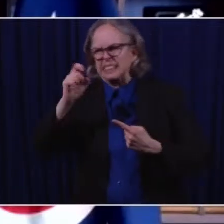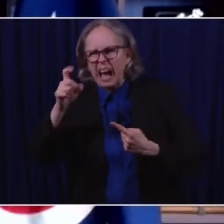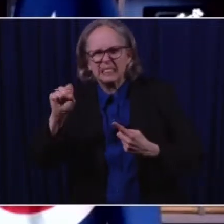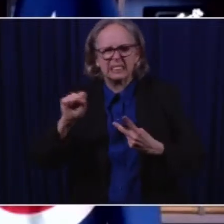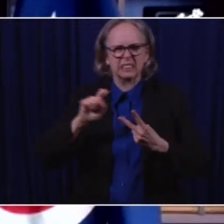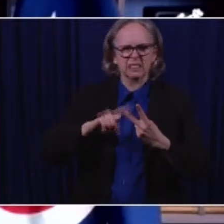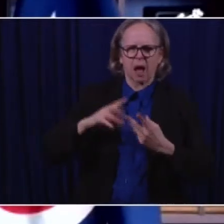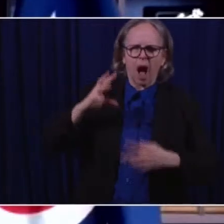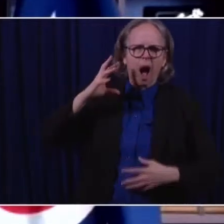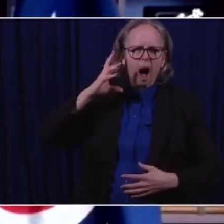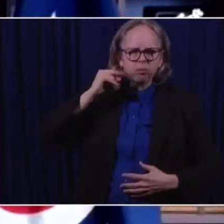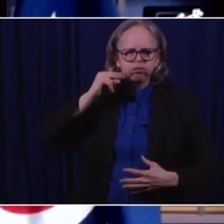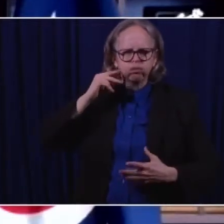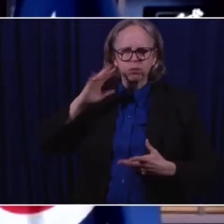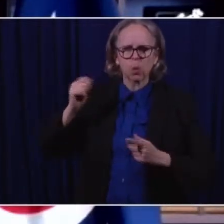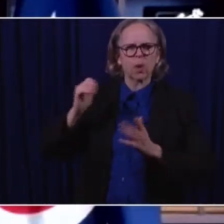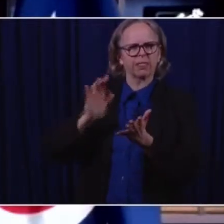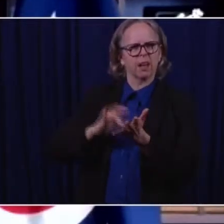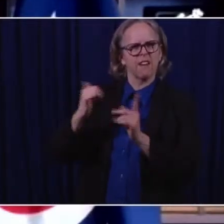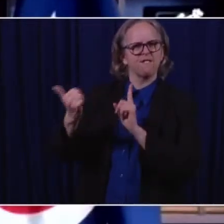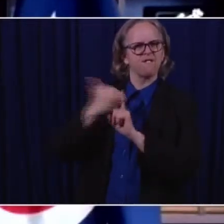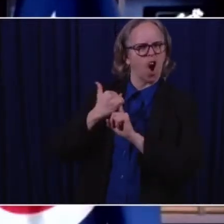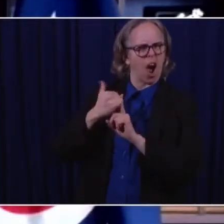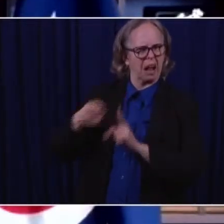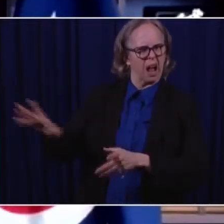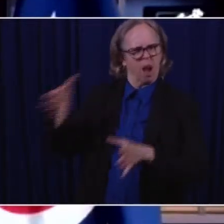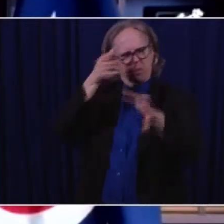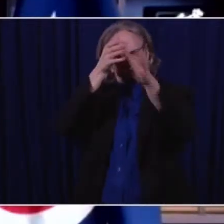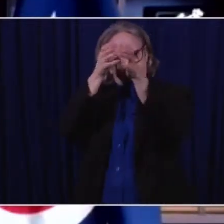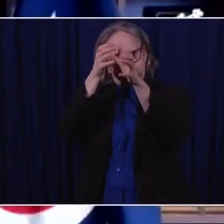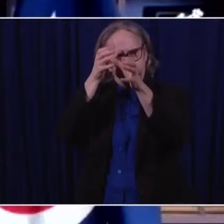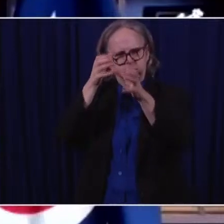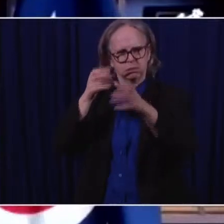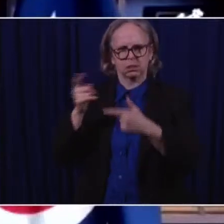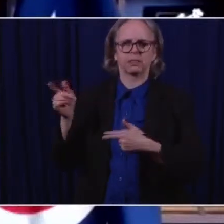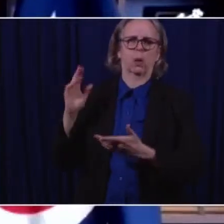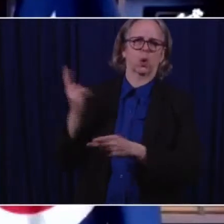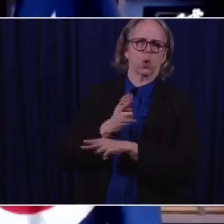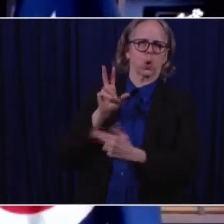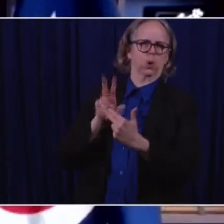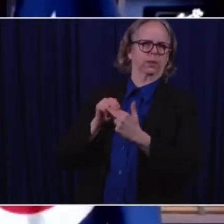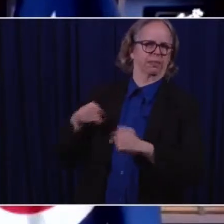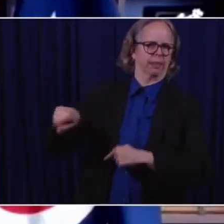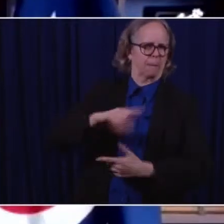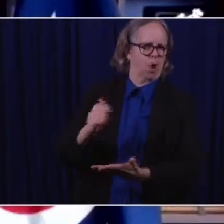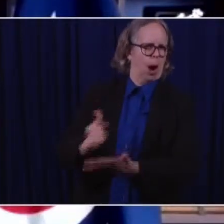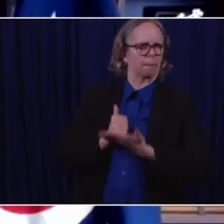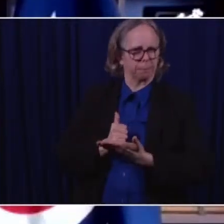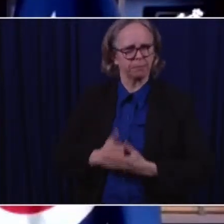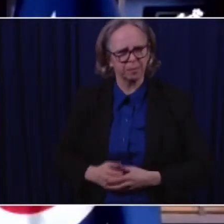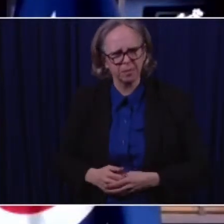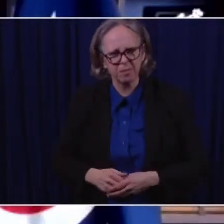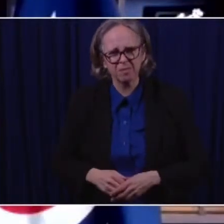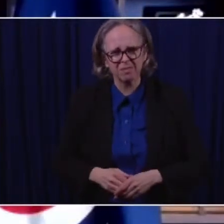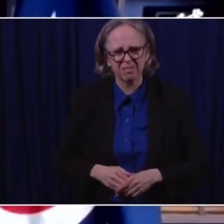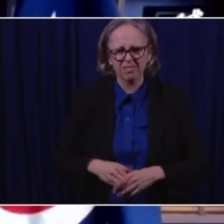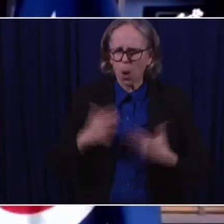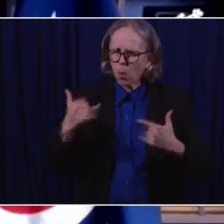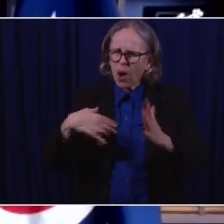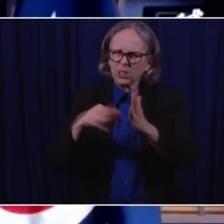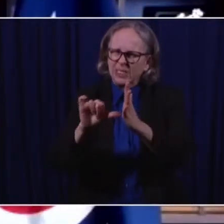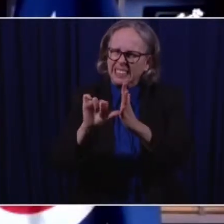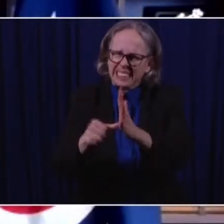But understand, this is bigger than just unemployment. This is cybersecurity fraud on a global